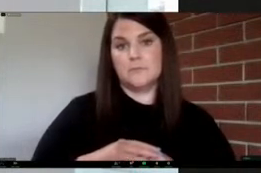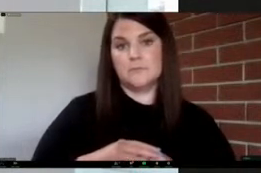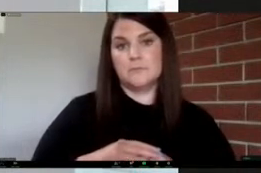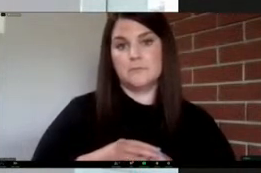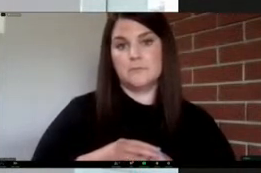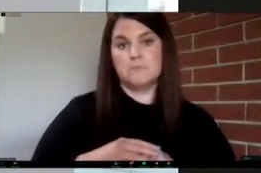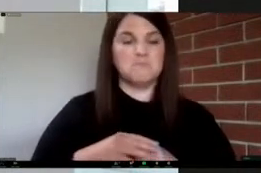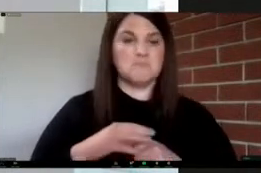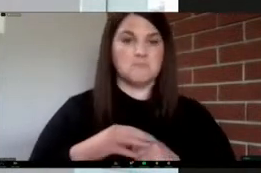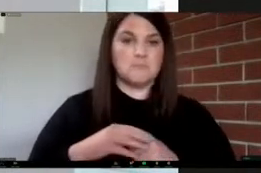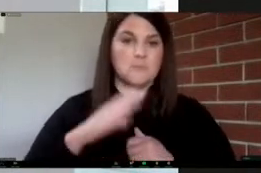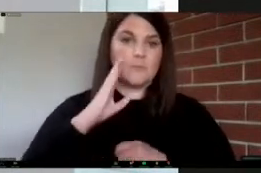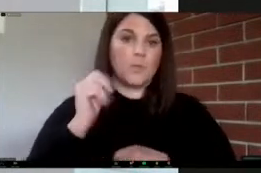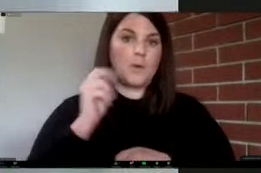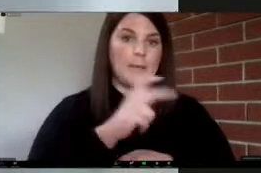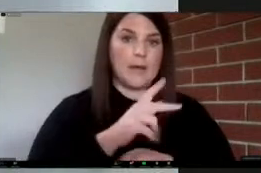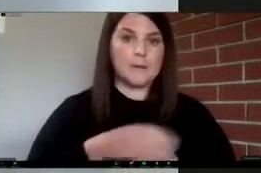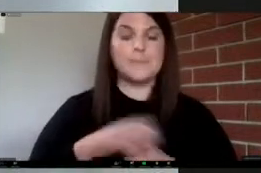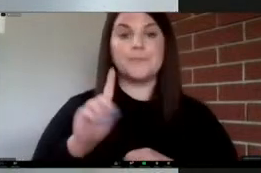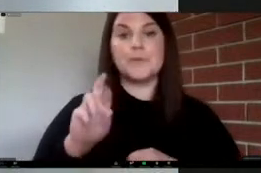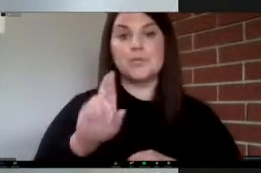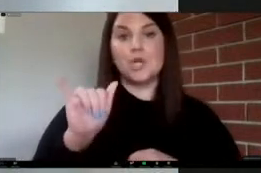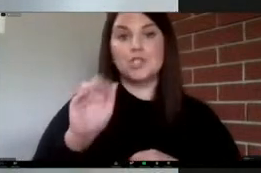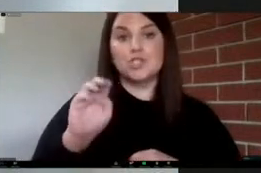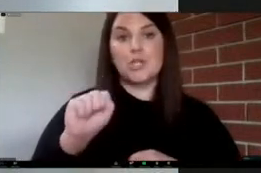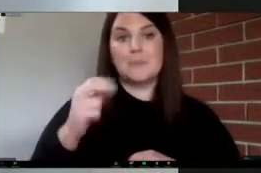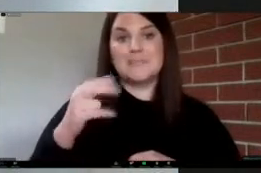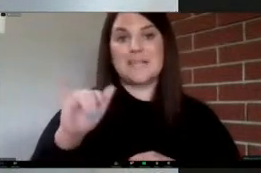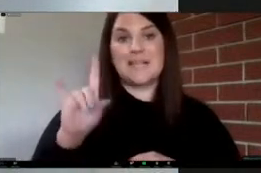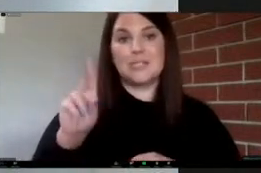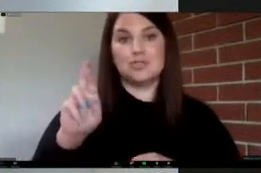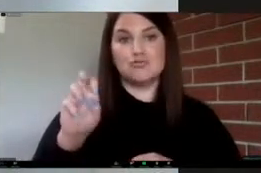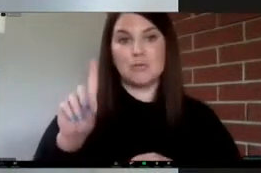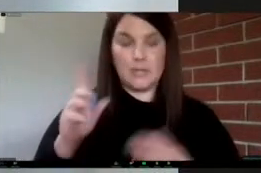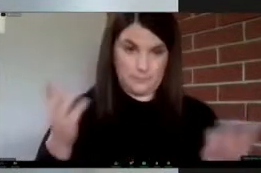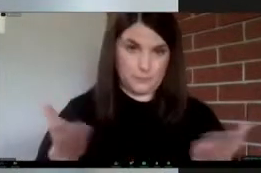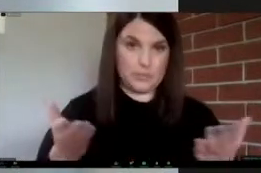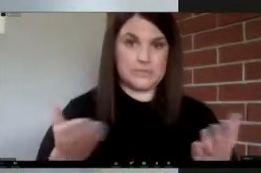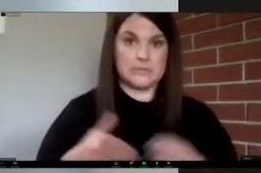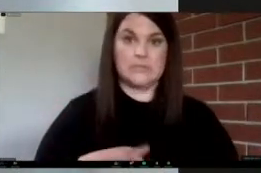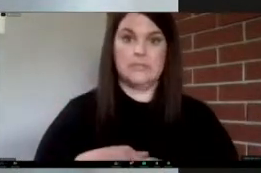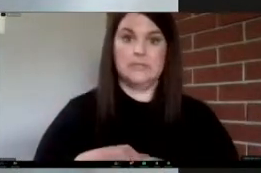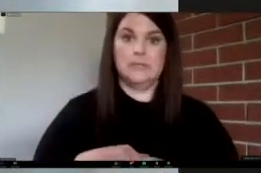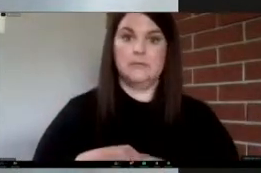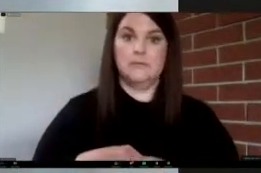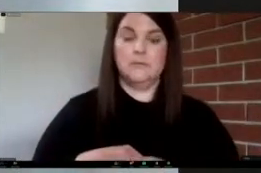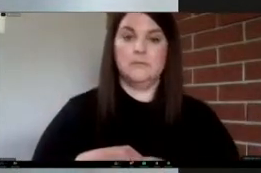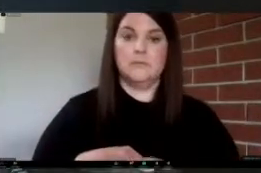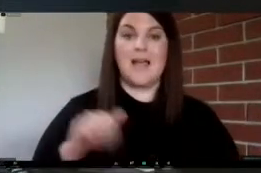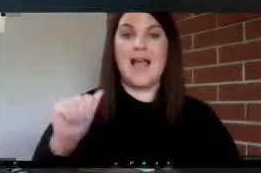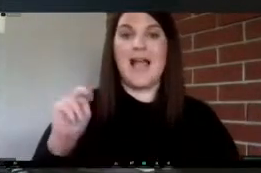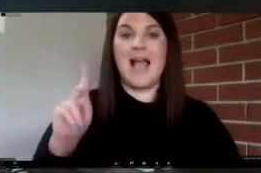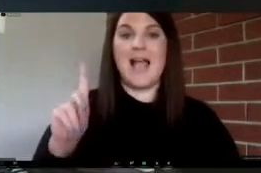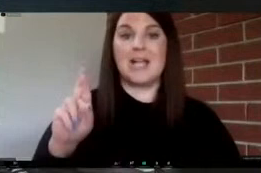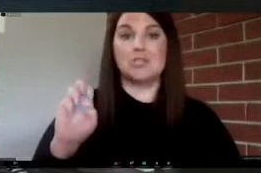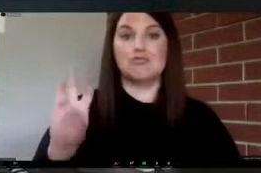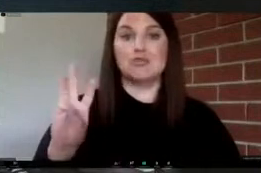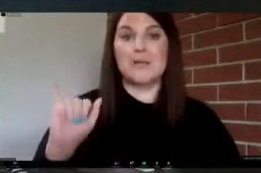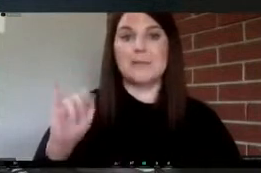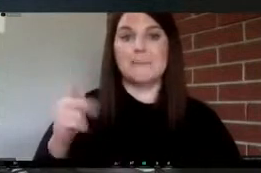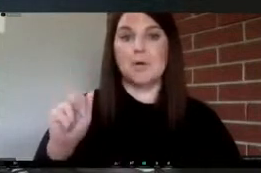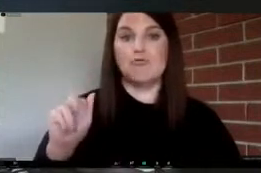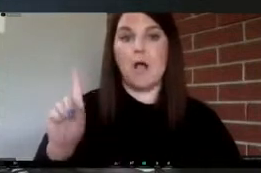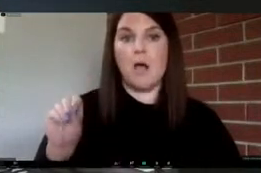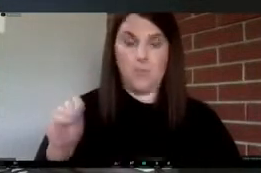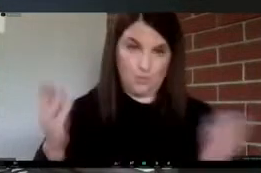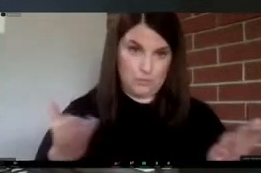I'll come back. Dr. James Hildred. Present. Mr. Andrew Emperado.